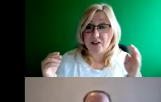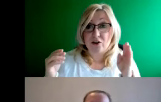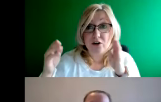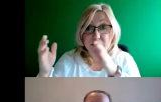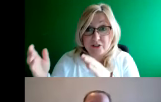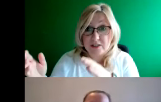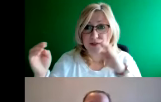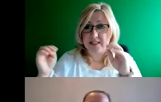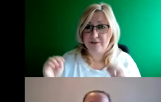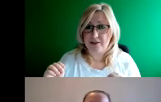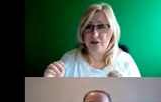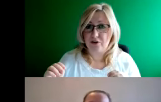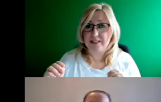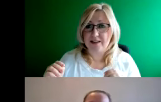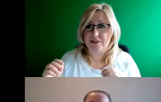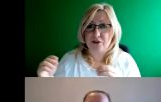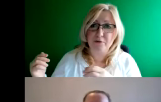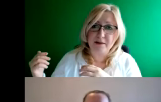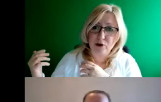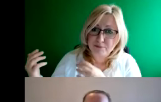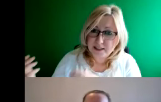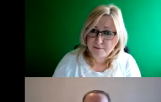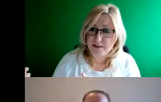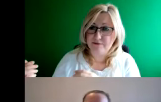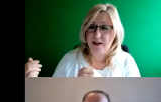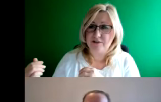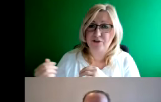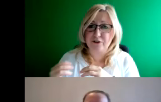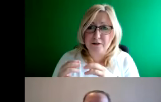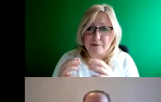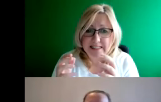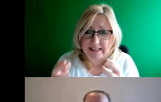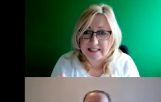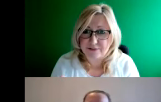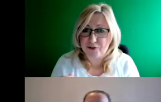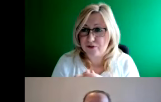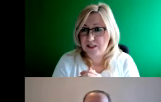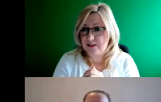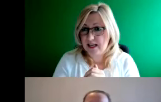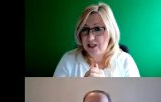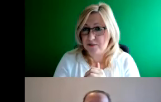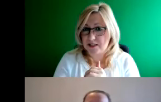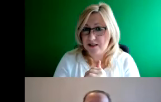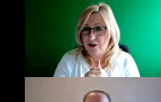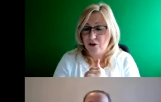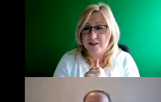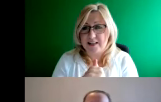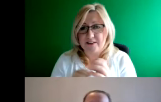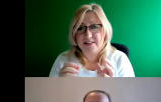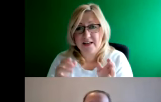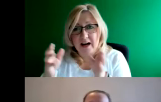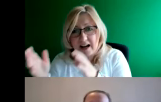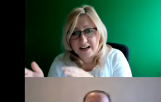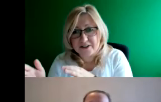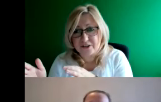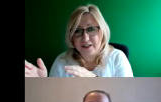be that you call the judge something different, or that there are going to be more people involved, or there are going to be slightly different rules of engagement, or that